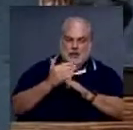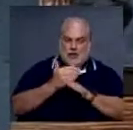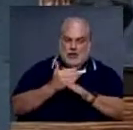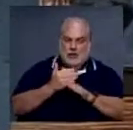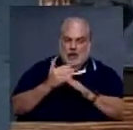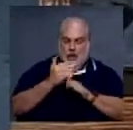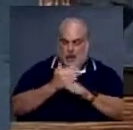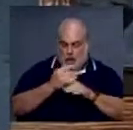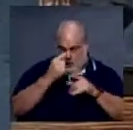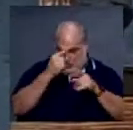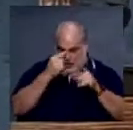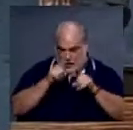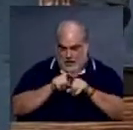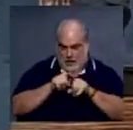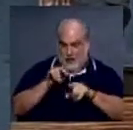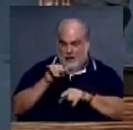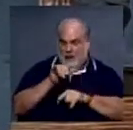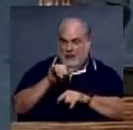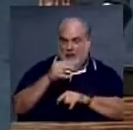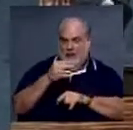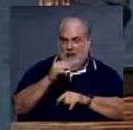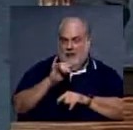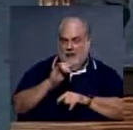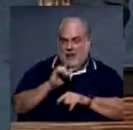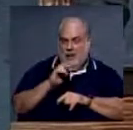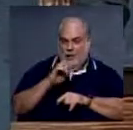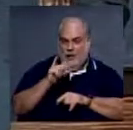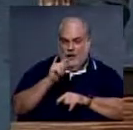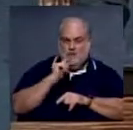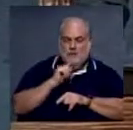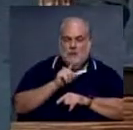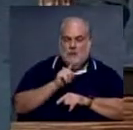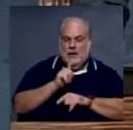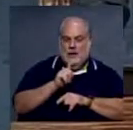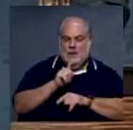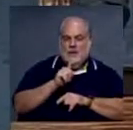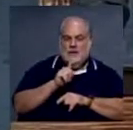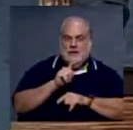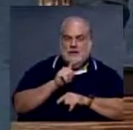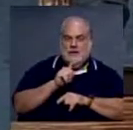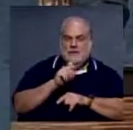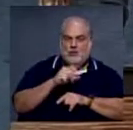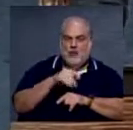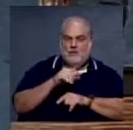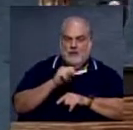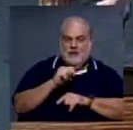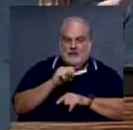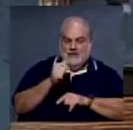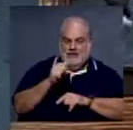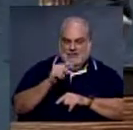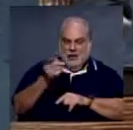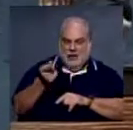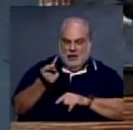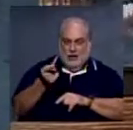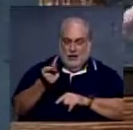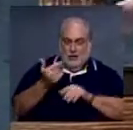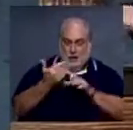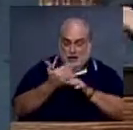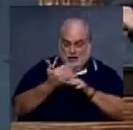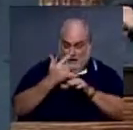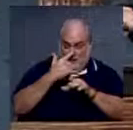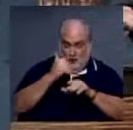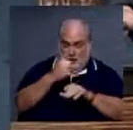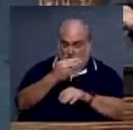the board that it was in Hillcrest with 10 dogs and a couple of 100 square feet. I mean, if it was a nuisance